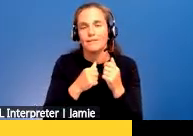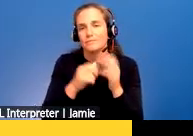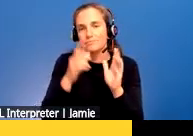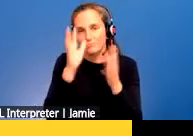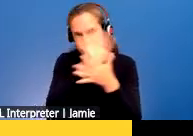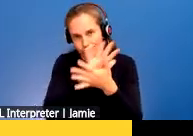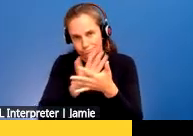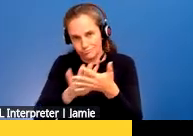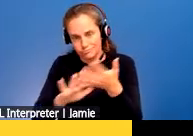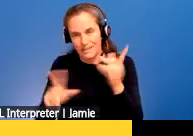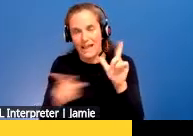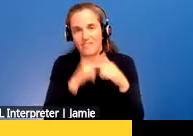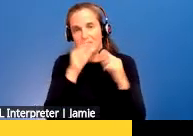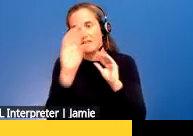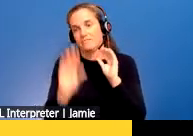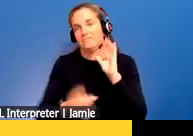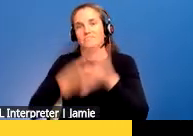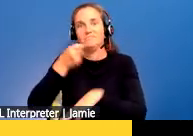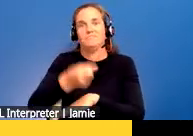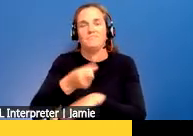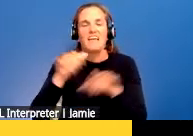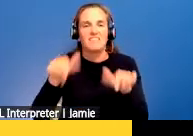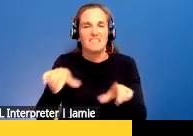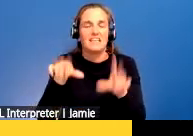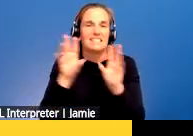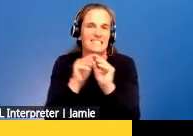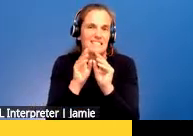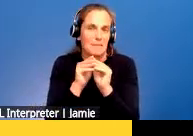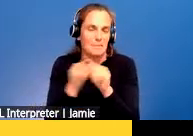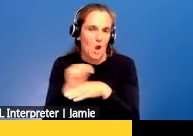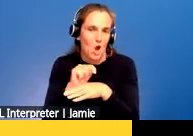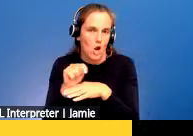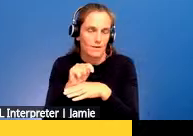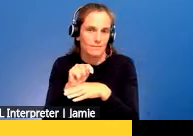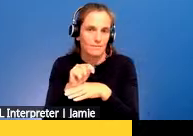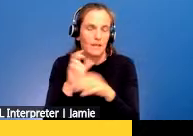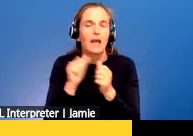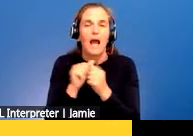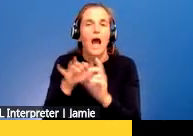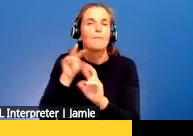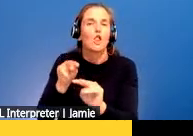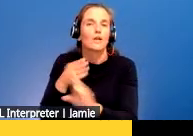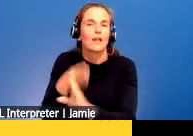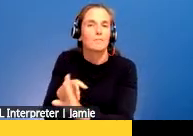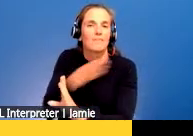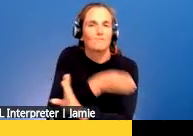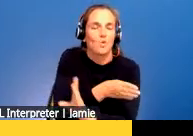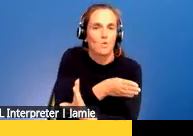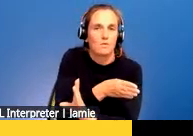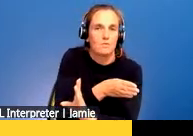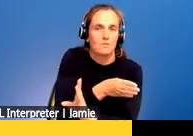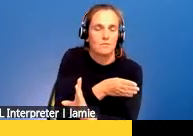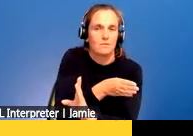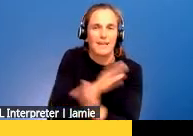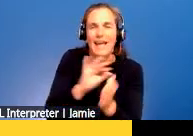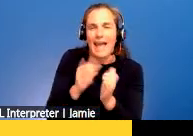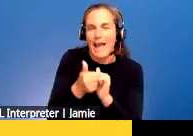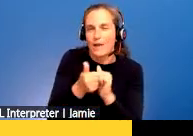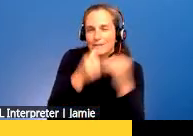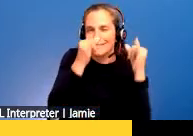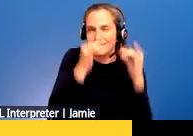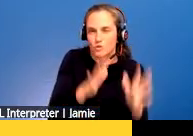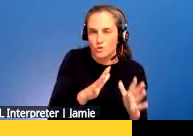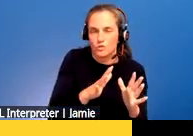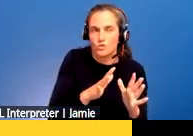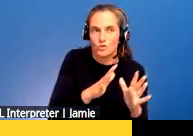into this particular seminar. I'm looking at the step before. How do how does the instructor teach